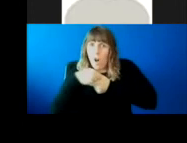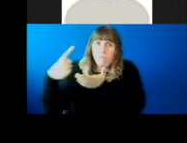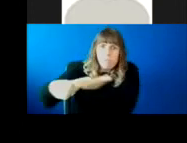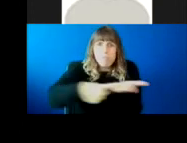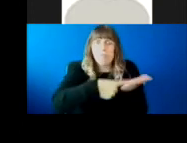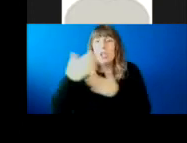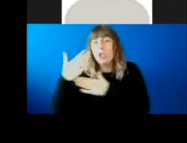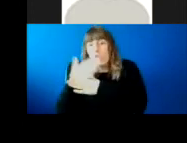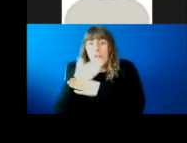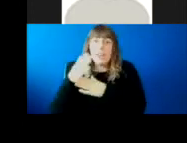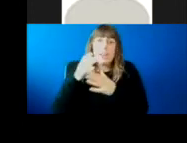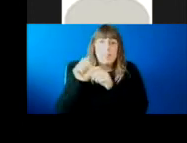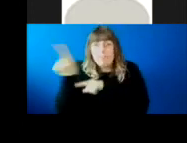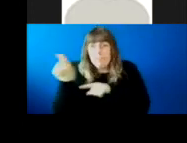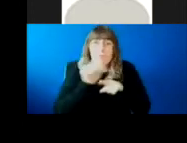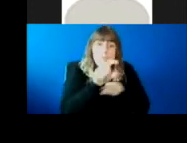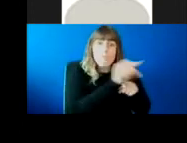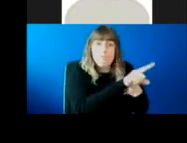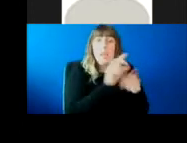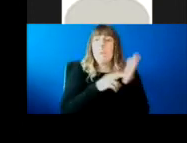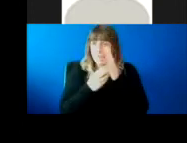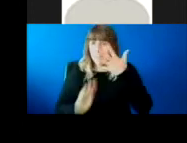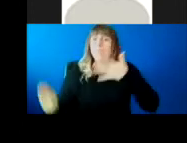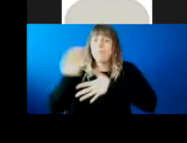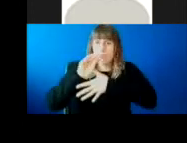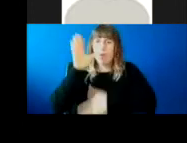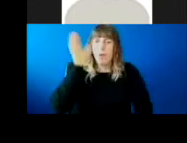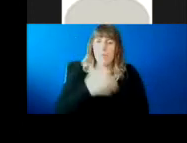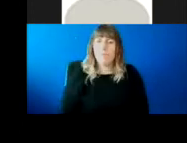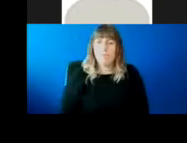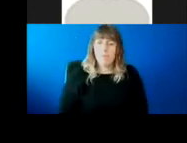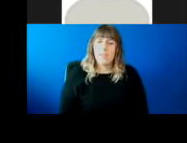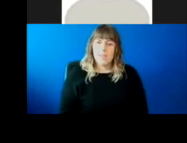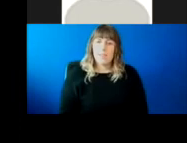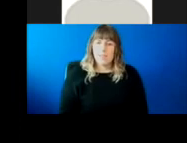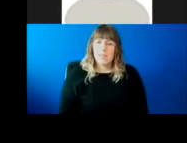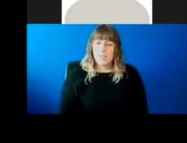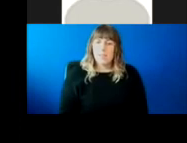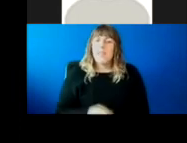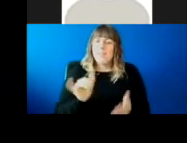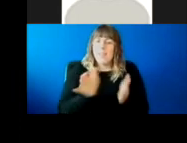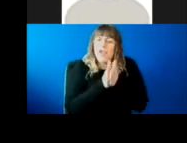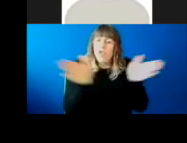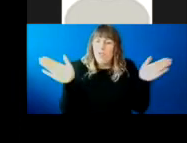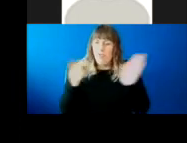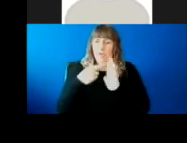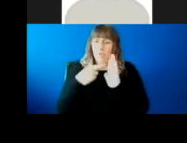sharing your content means that it surfaces higher. So those are sort of general rules